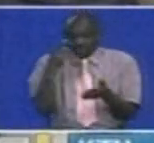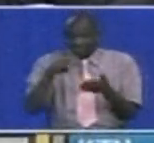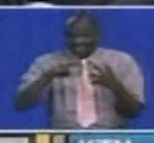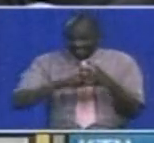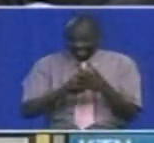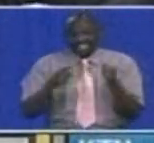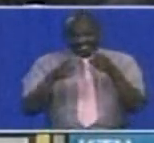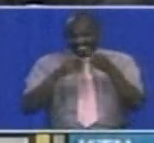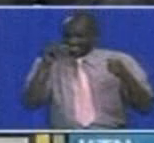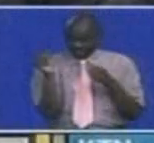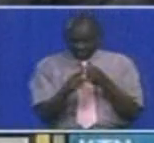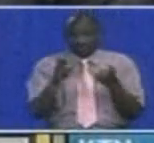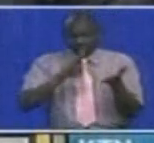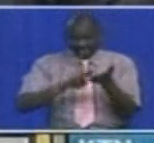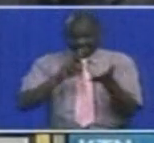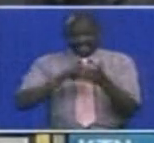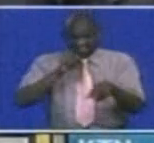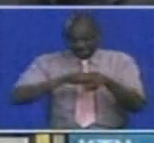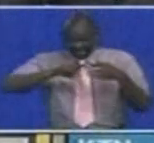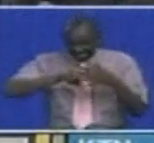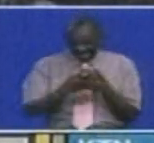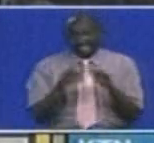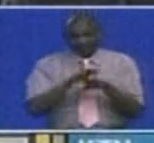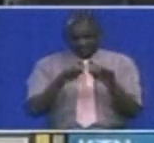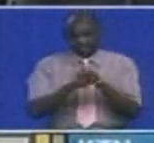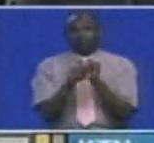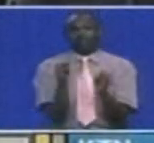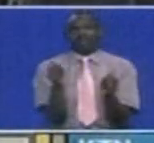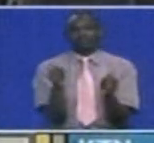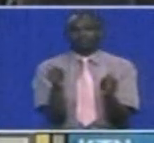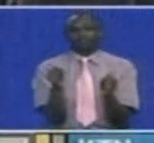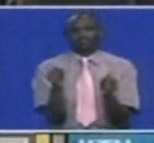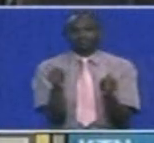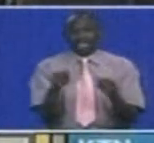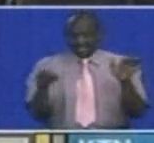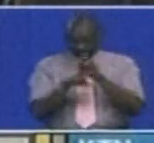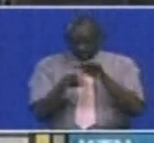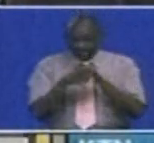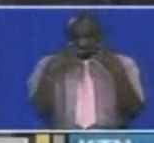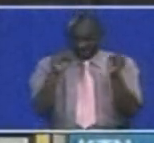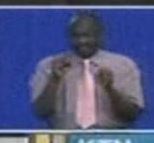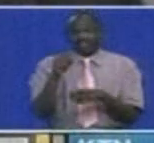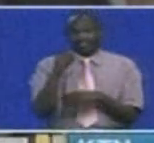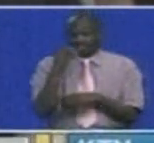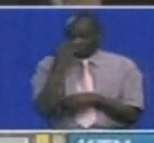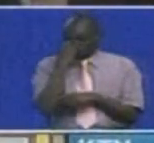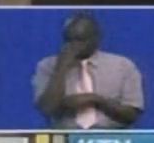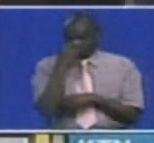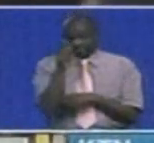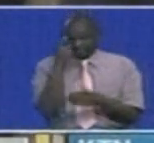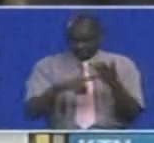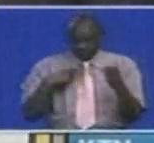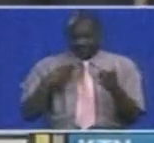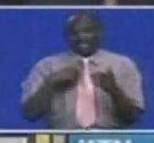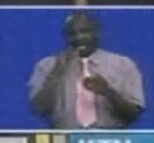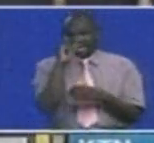of 6 months once the infrastructure needed is in place. Deputy President William Ruto met officials from the Independent Electoral